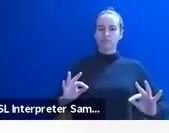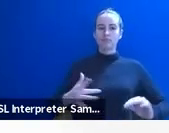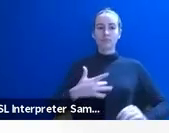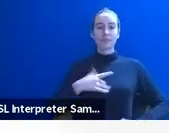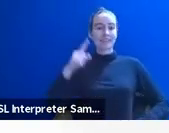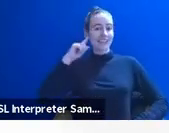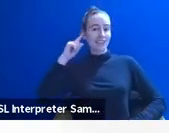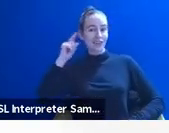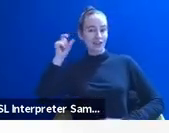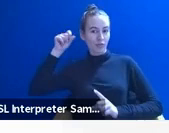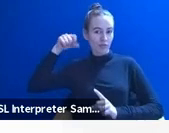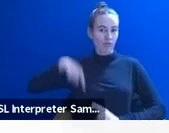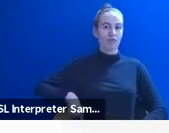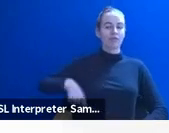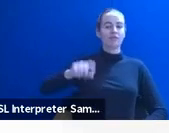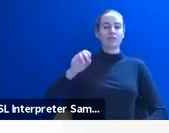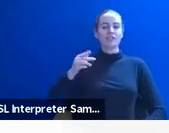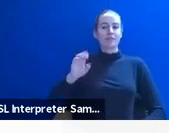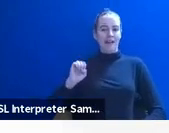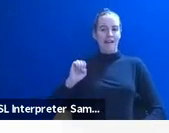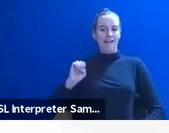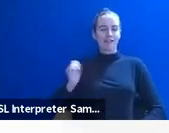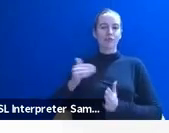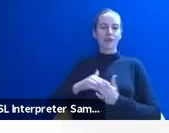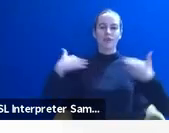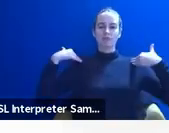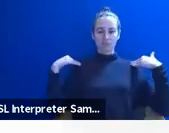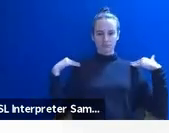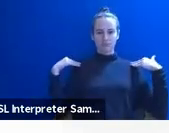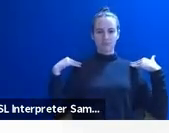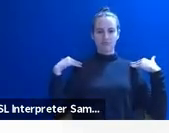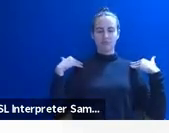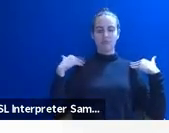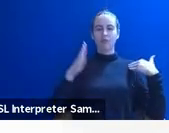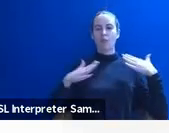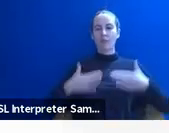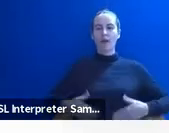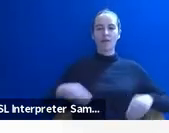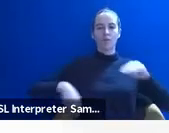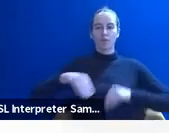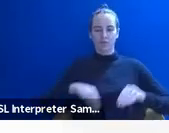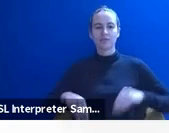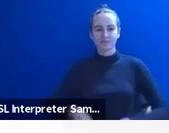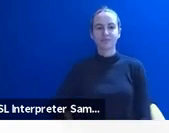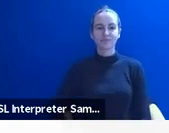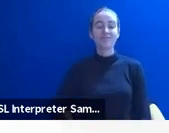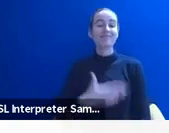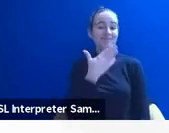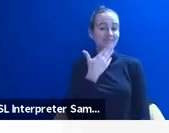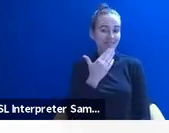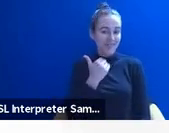that go down the vestibulospinal tract to coordinate posture and movement across the body. Knowing that diabetes also